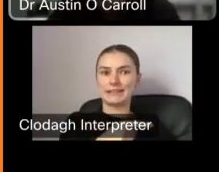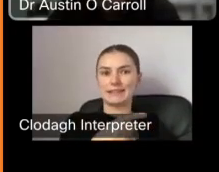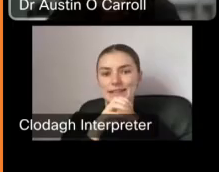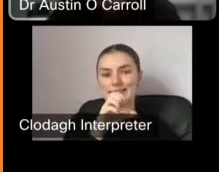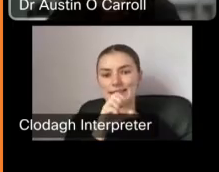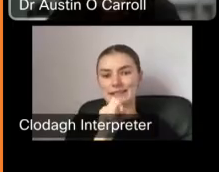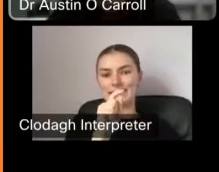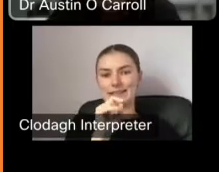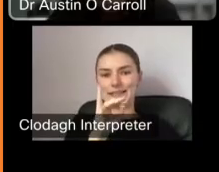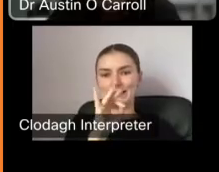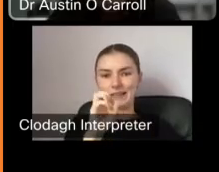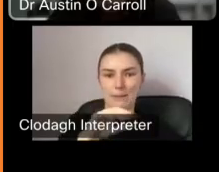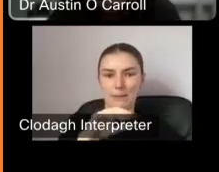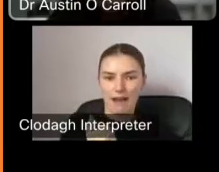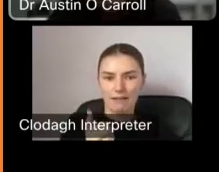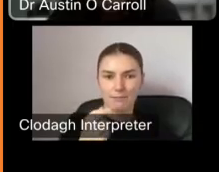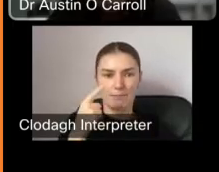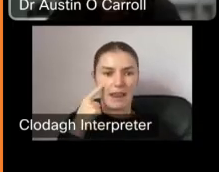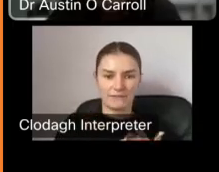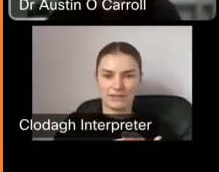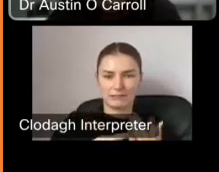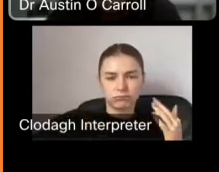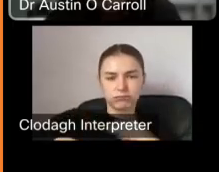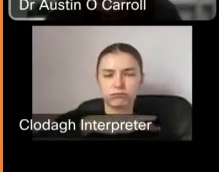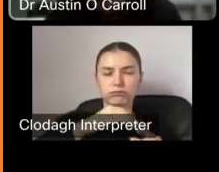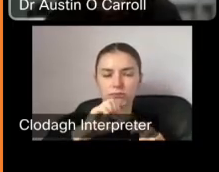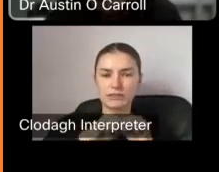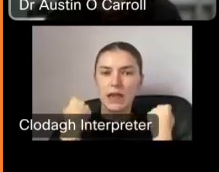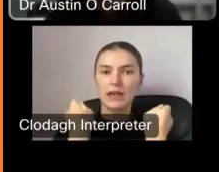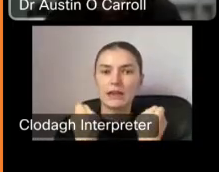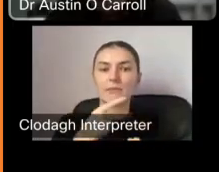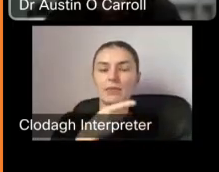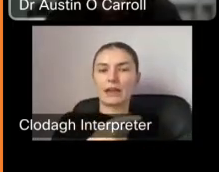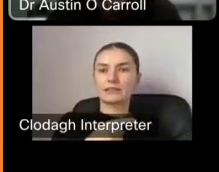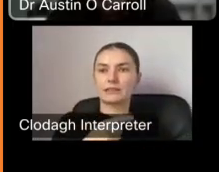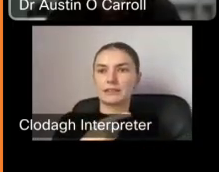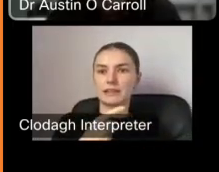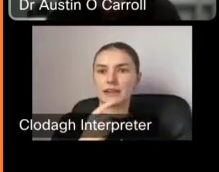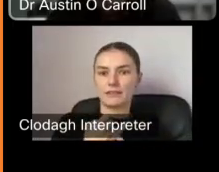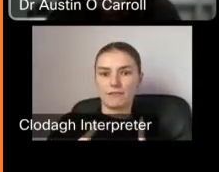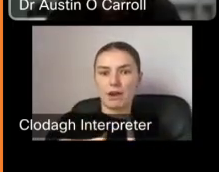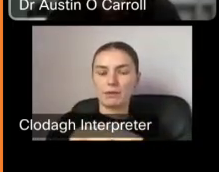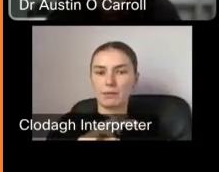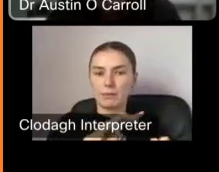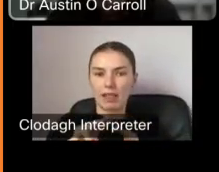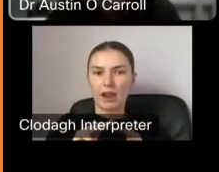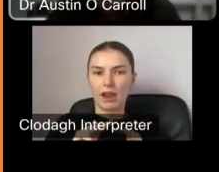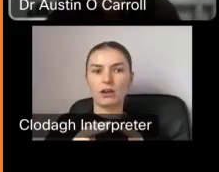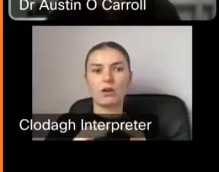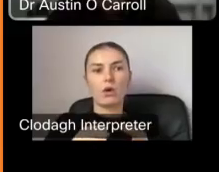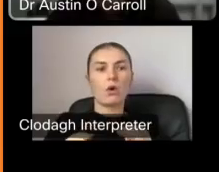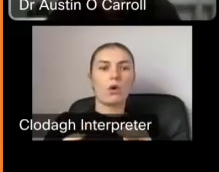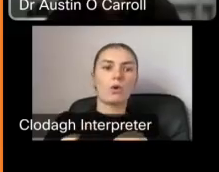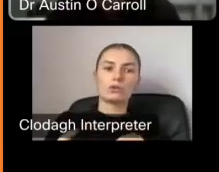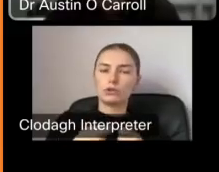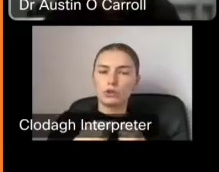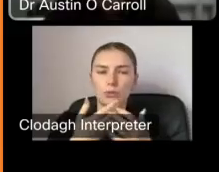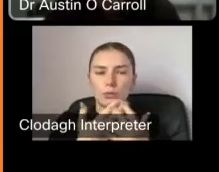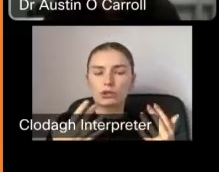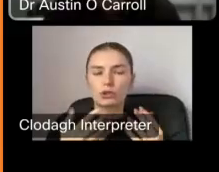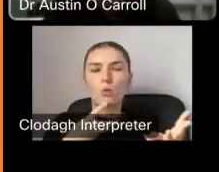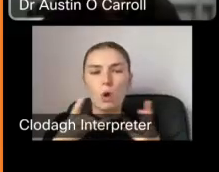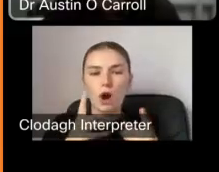society, and that stigma gets boiled down in an environment where people are overworked and stressed out, and